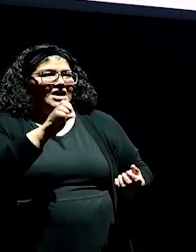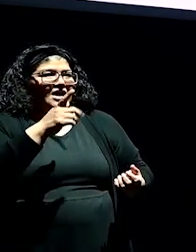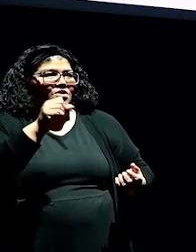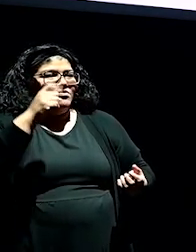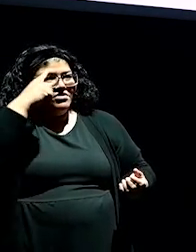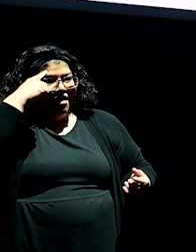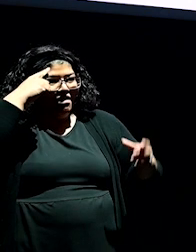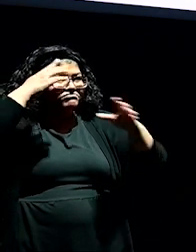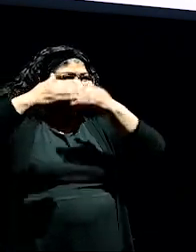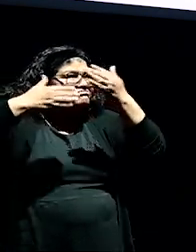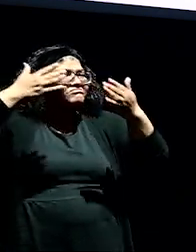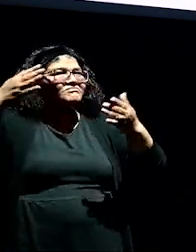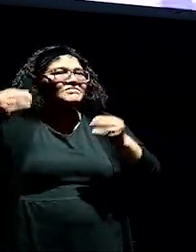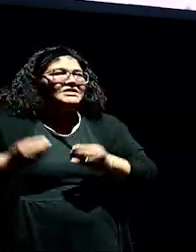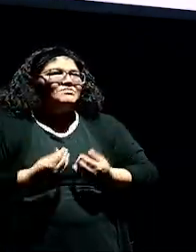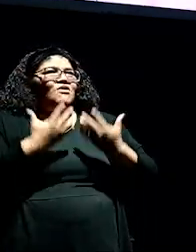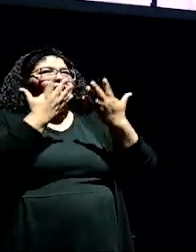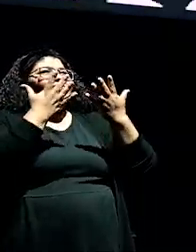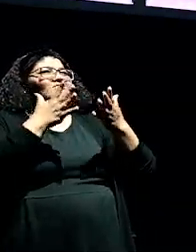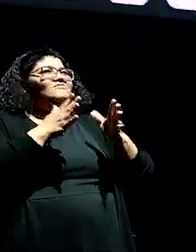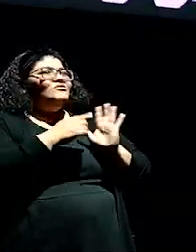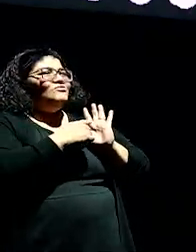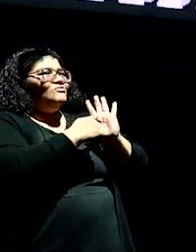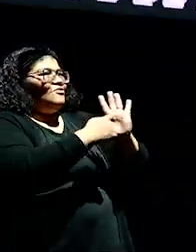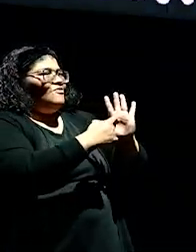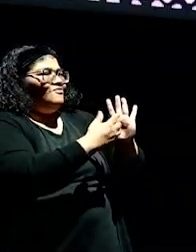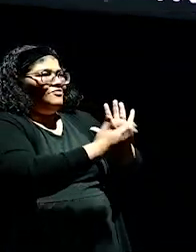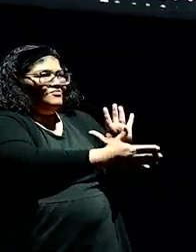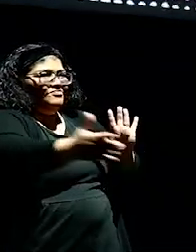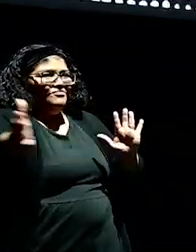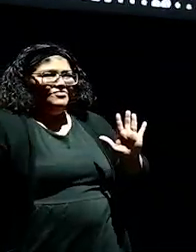it for inspiration, Javier and Cheryl.